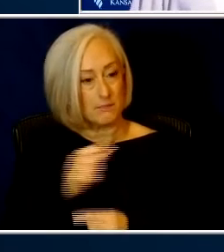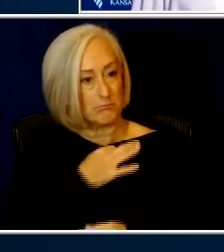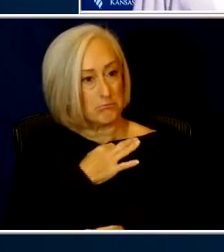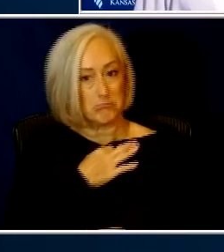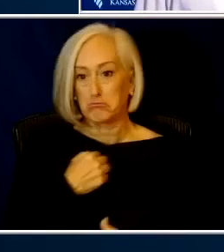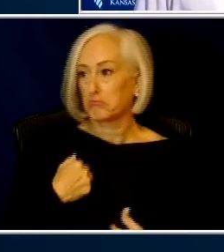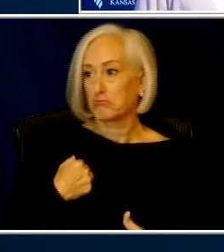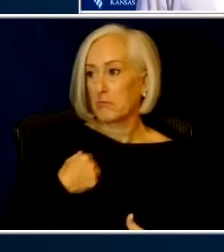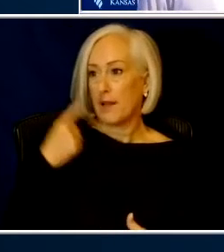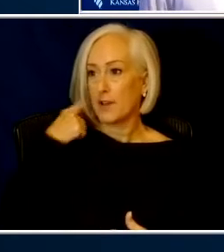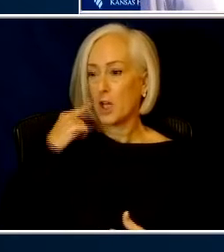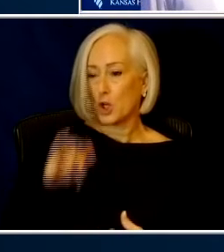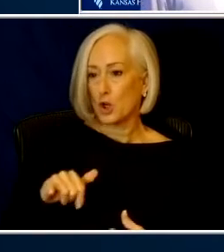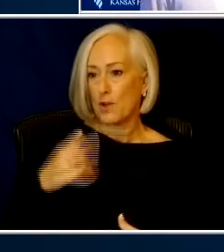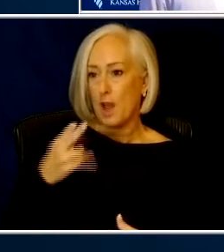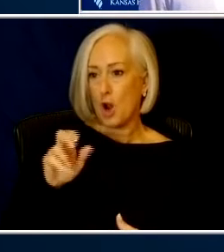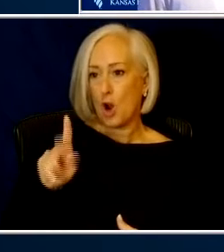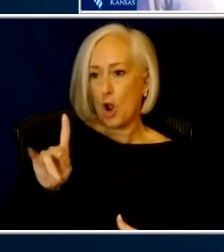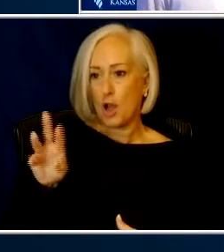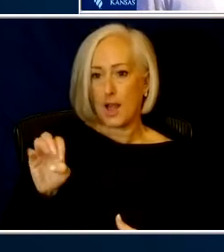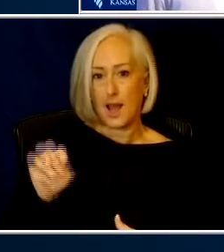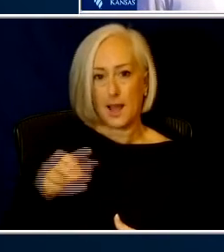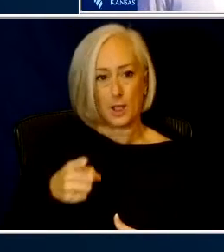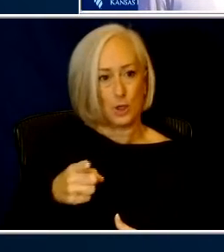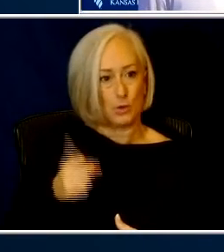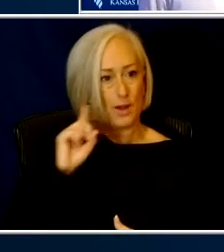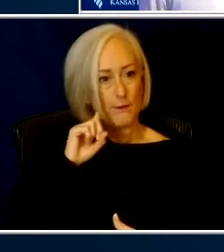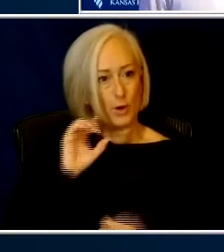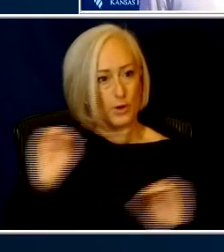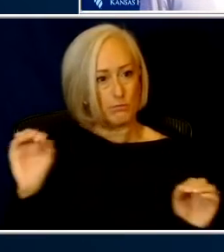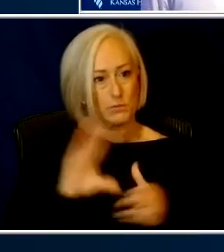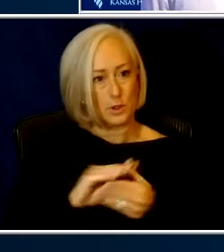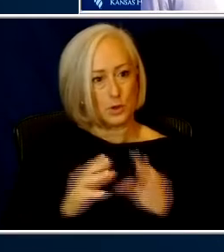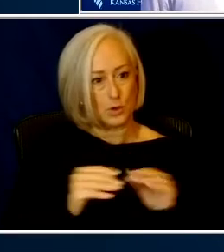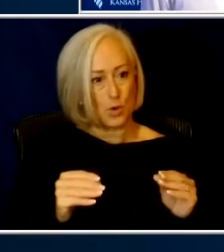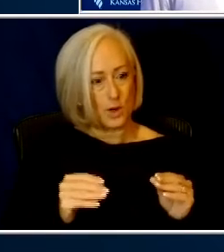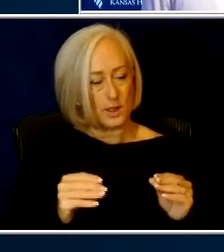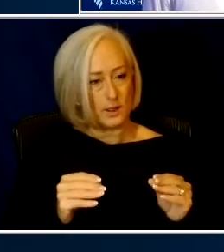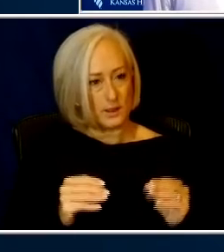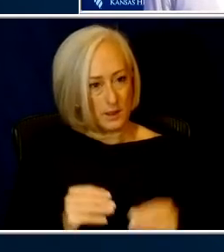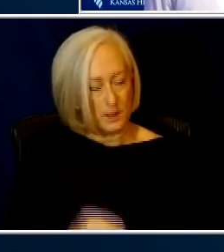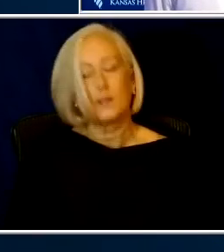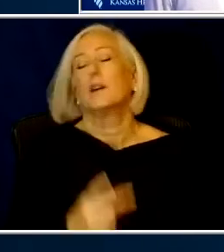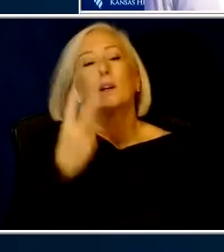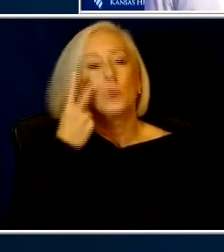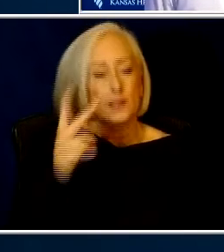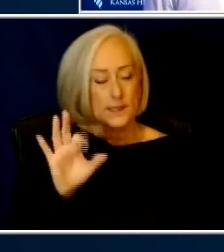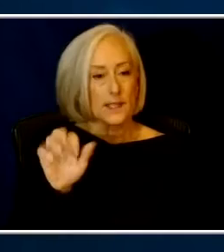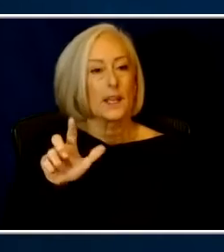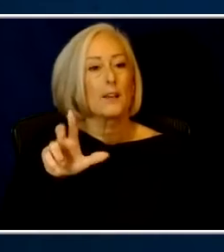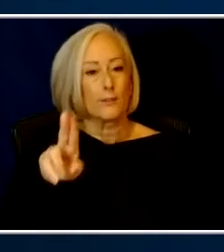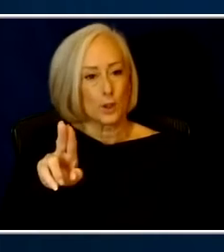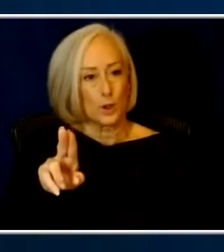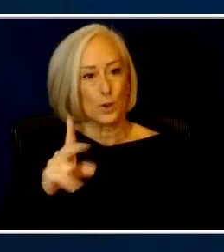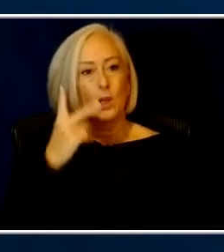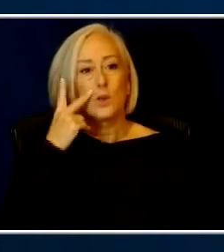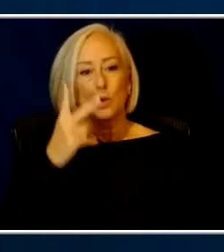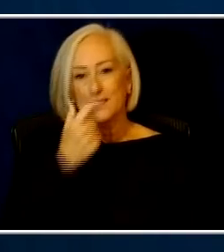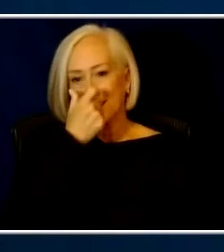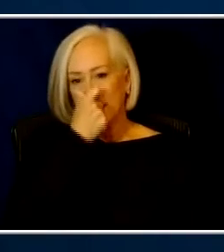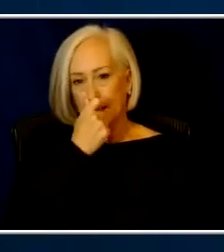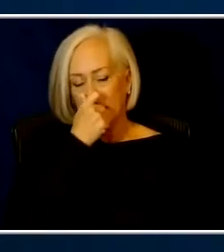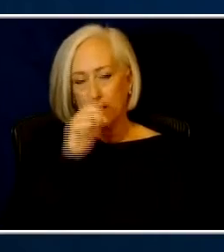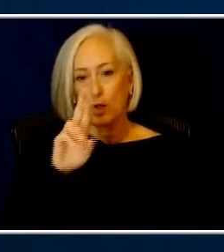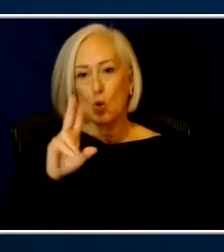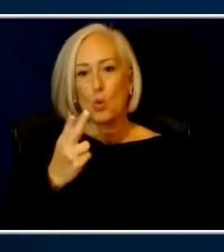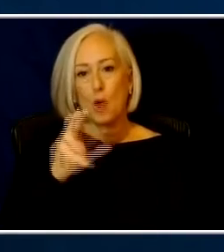or that story. We are seeing some influenza. We're still seeing a whole bunch of rhinovirus. We're seeing a lot of the enterovirus. We've